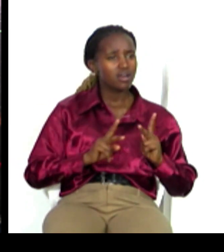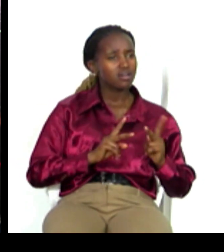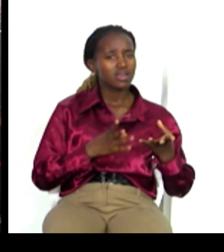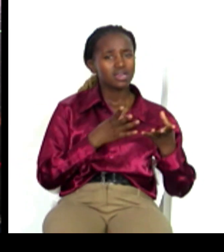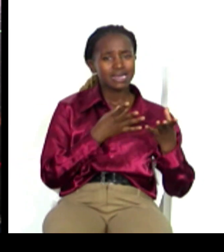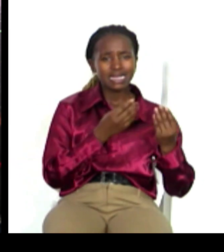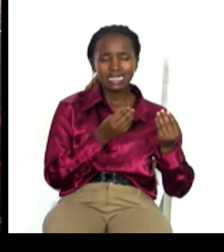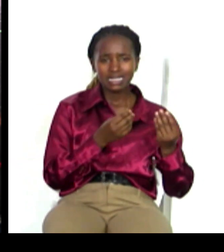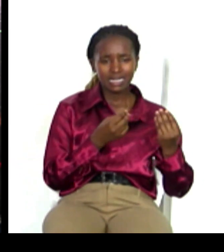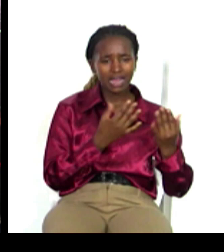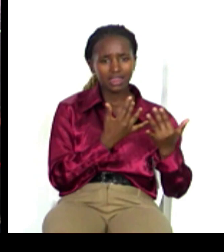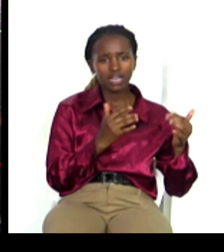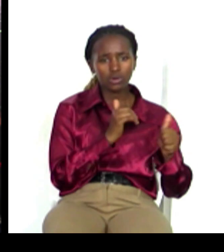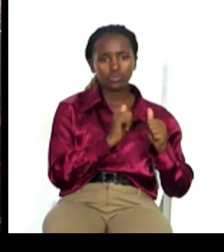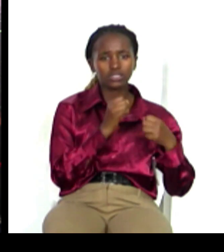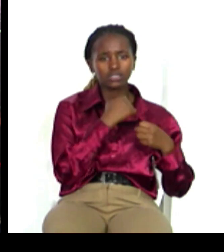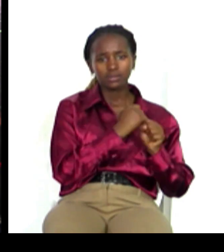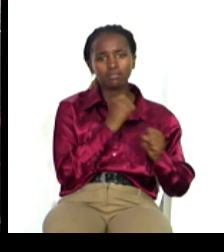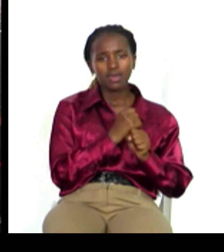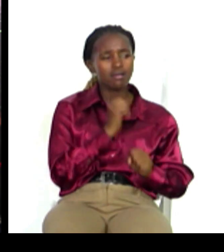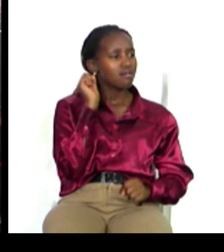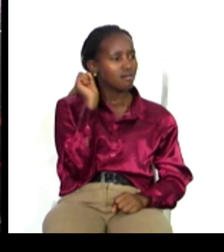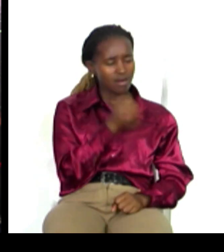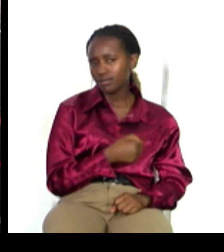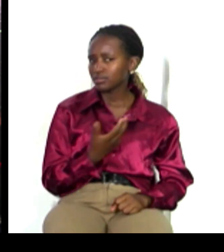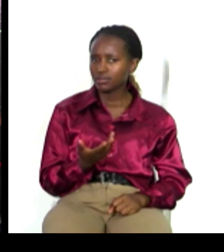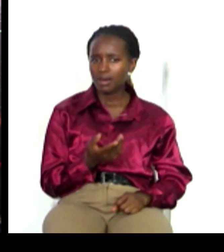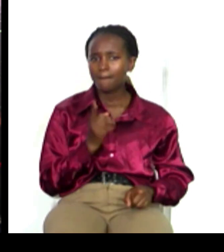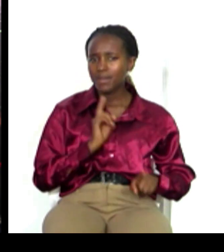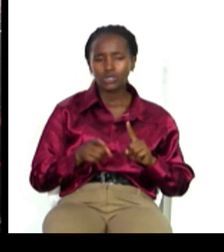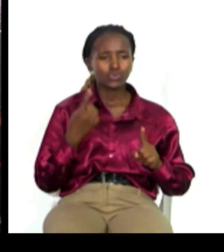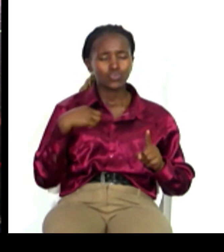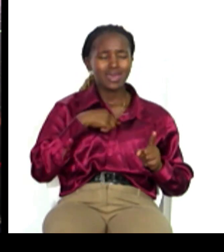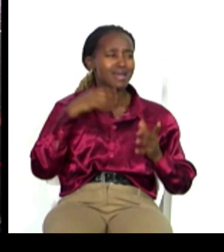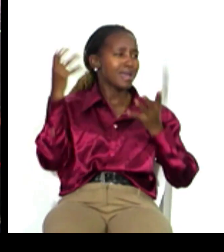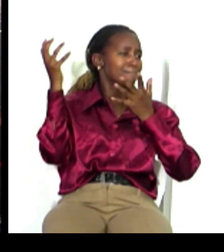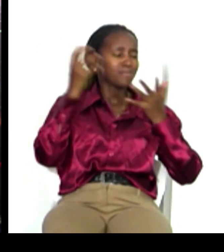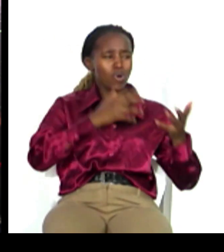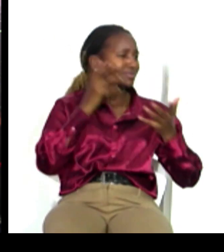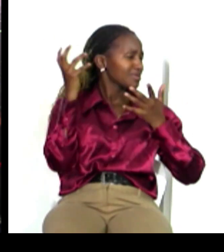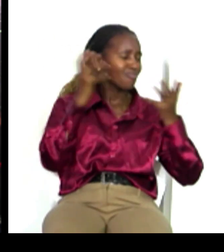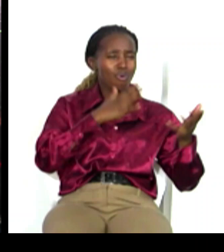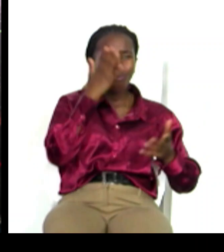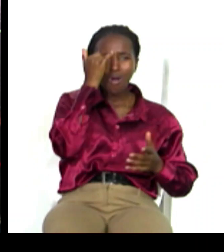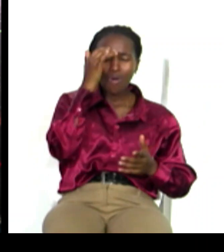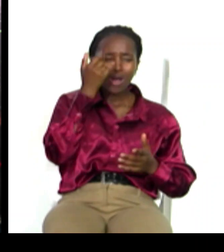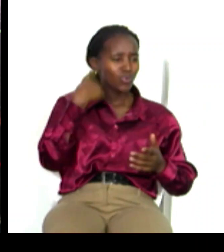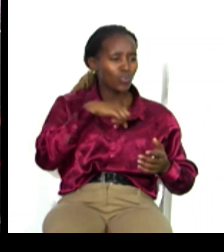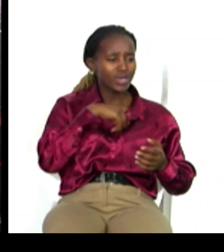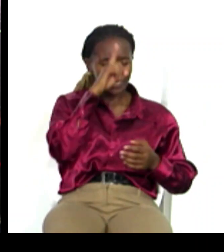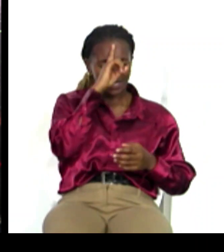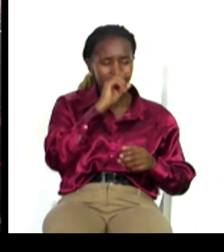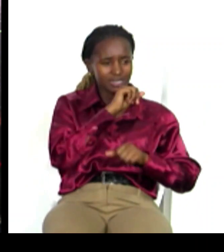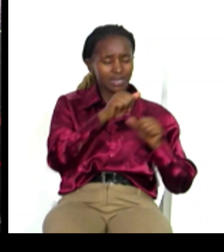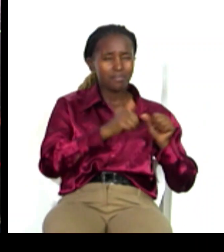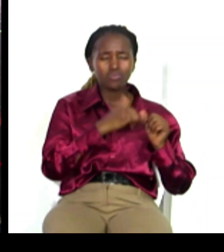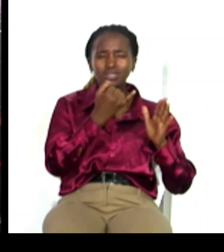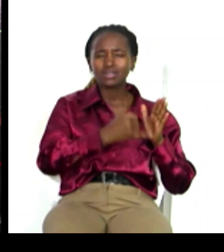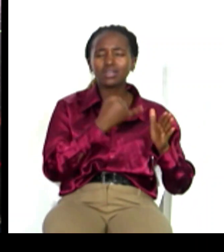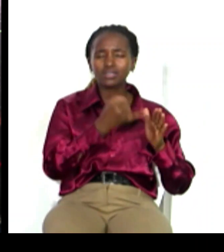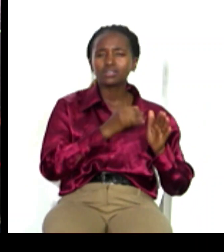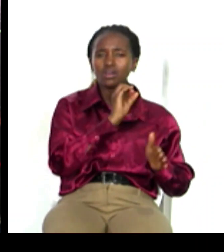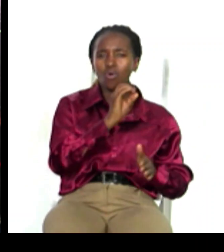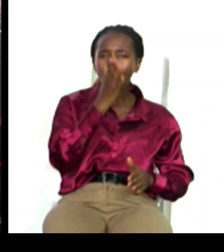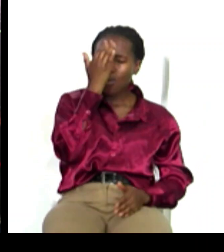scaly fundis. Are we just not serious about industry? Because